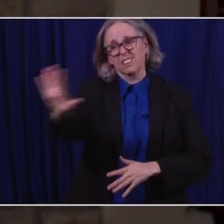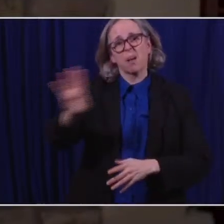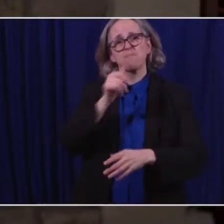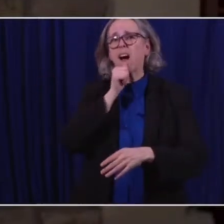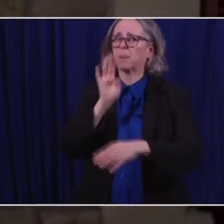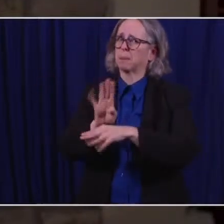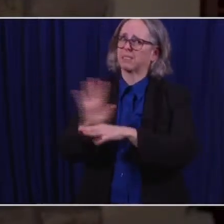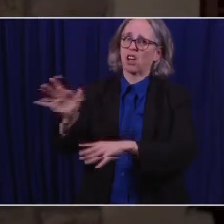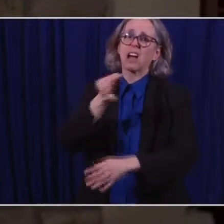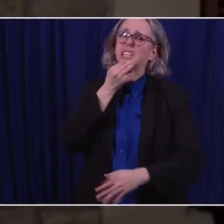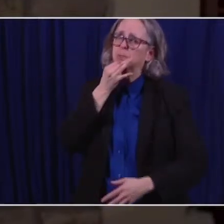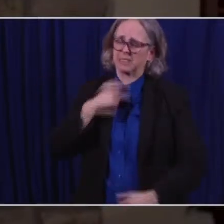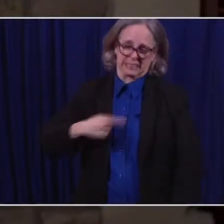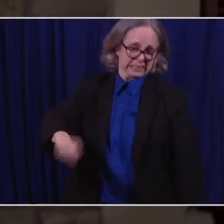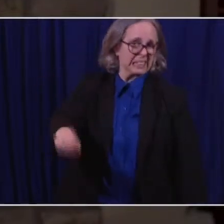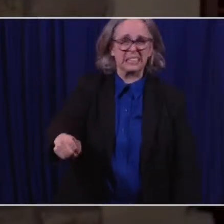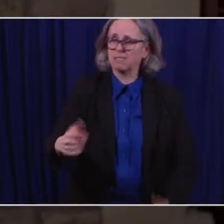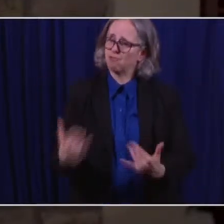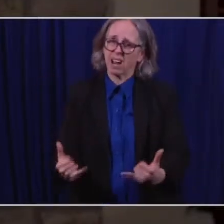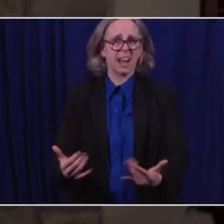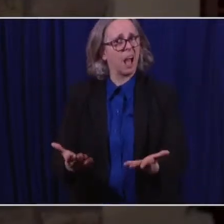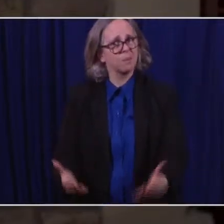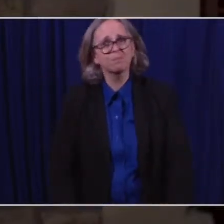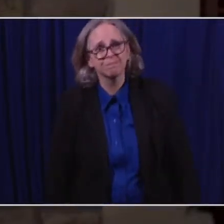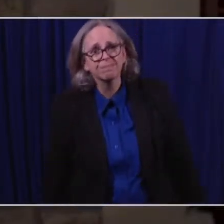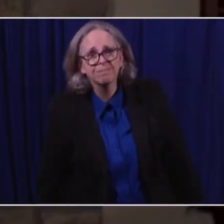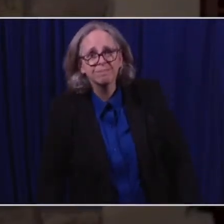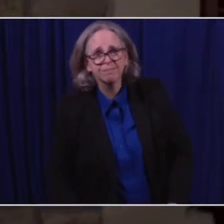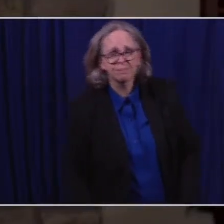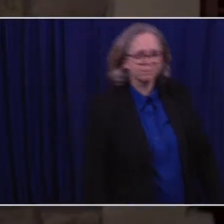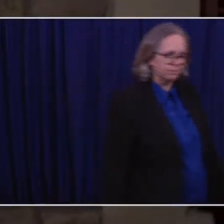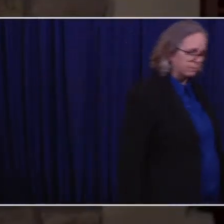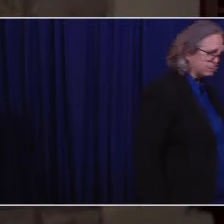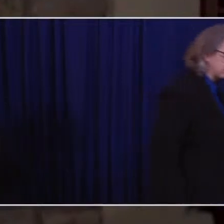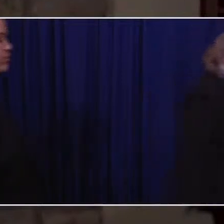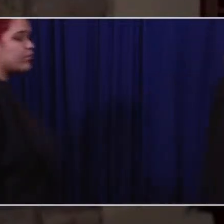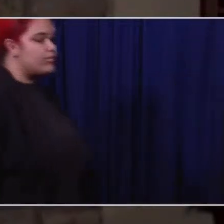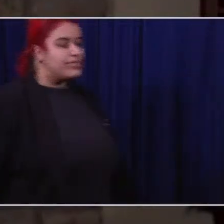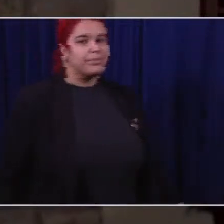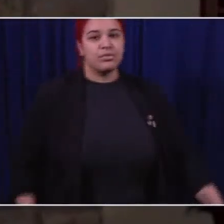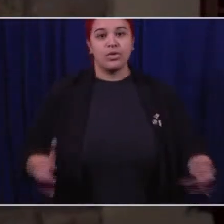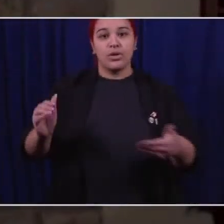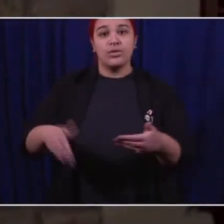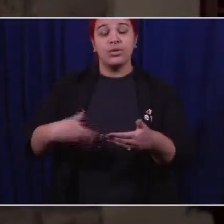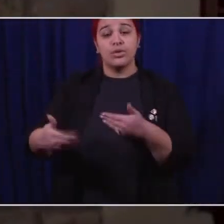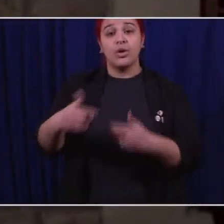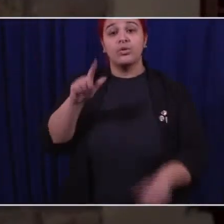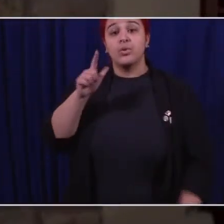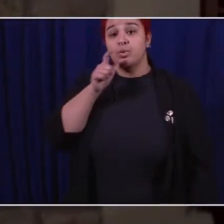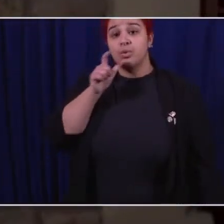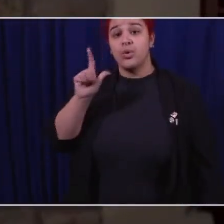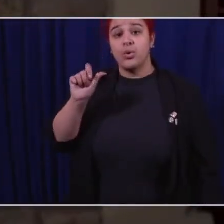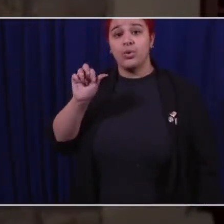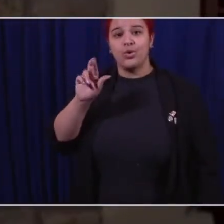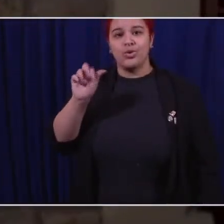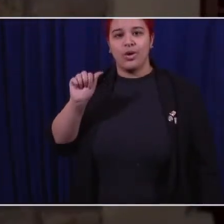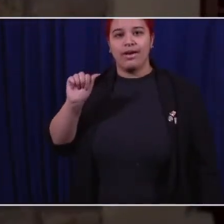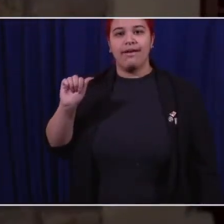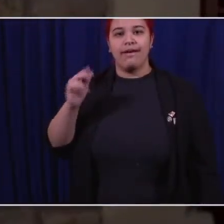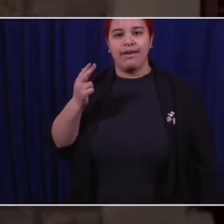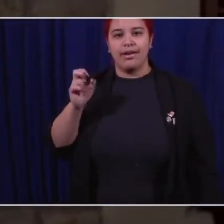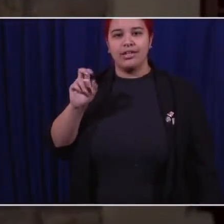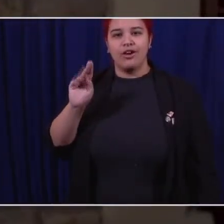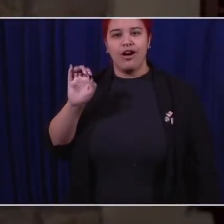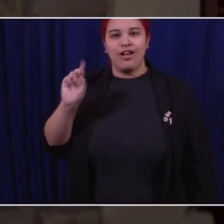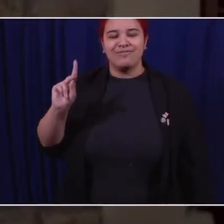Next question is from Laura Hancock at cleveland.com. Hi, Governor. I wanted to touch on something you said last week when asked about